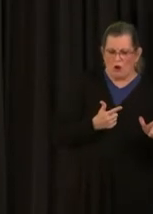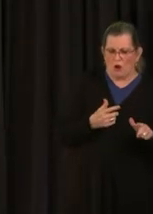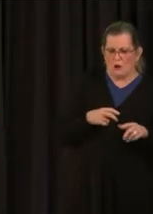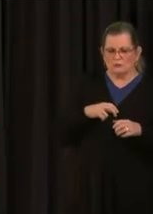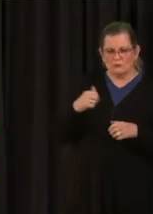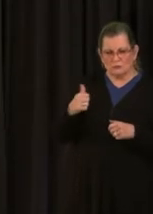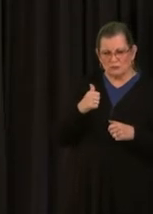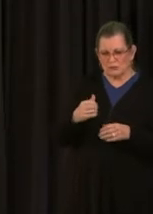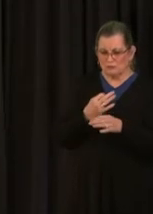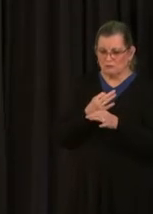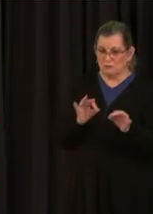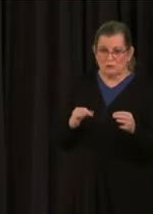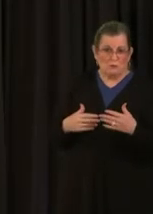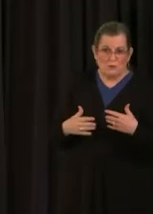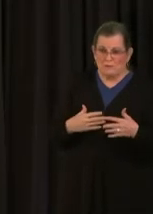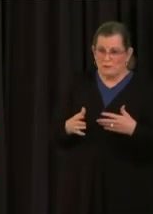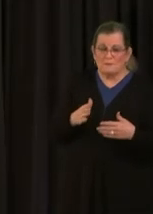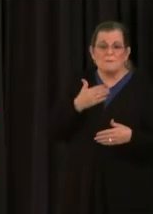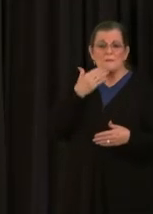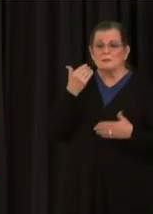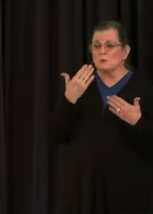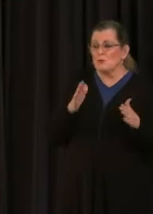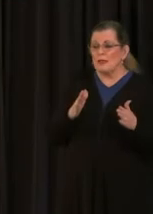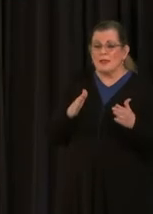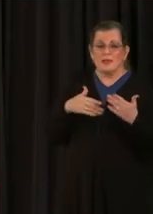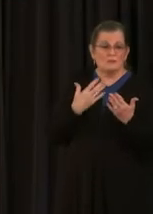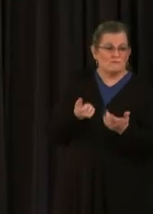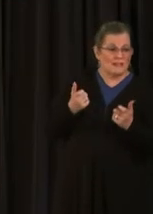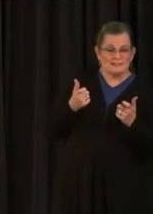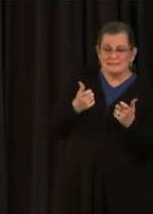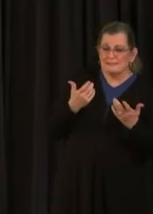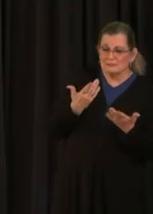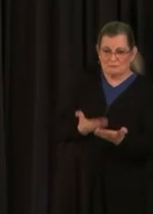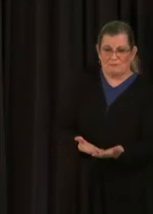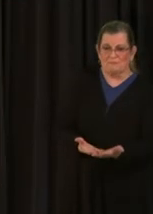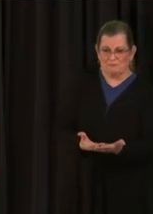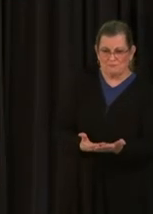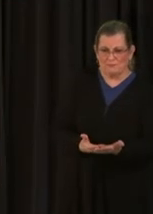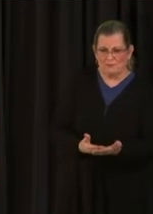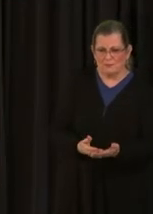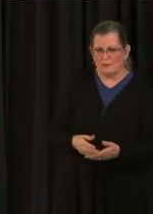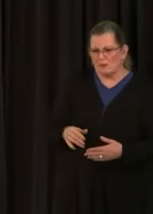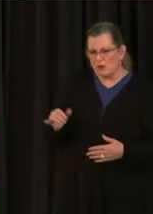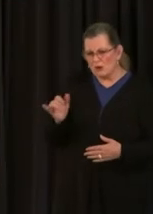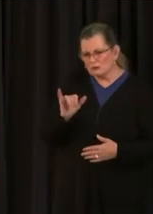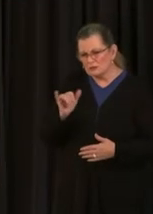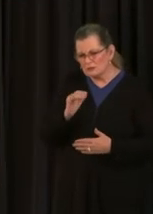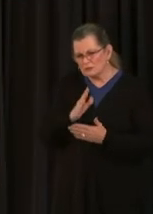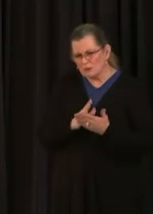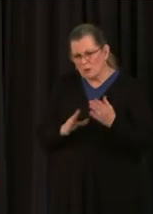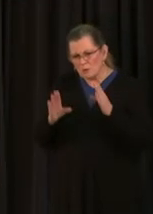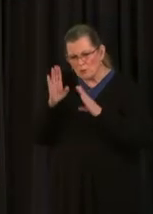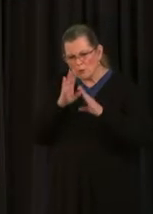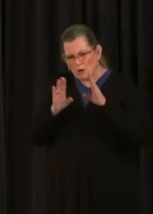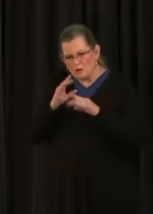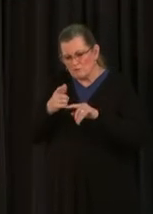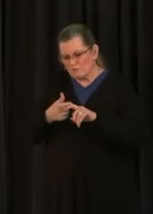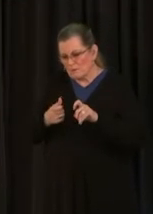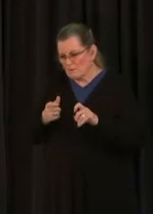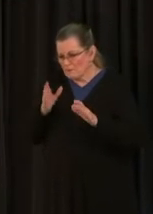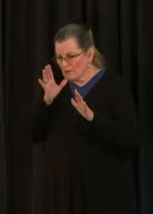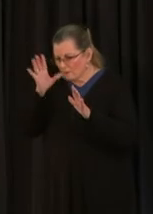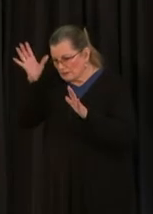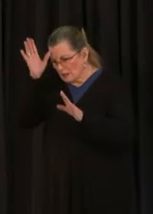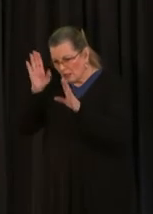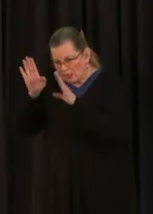they can do what's going to get them where they need to go in the best way possible. It also takes some of the worry away from parents because they